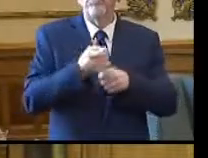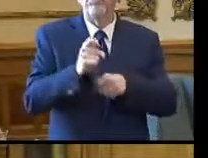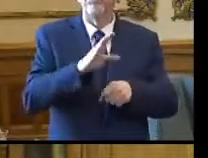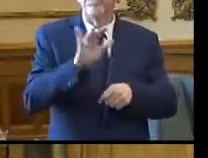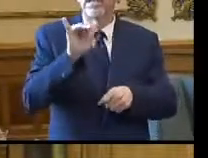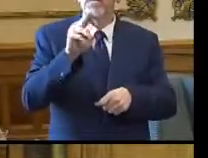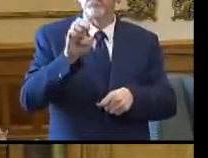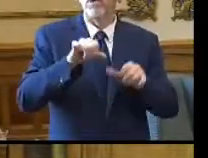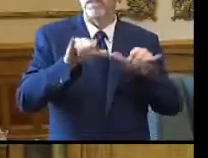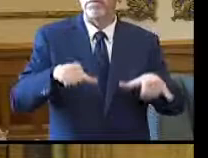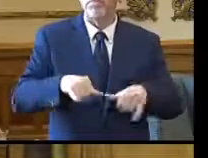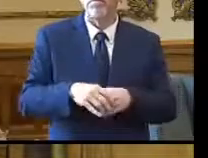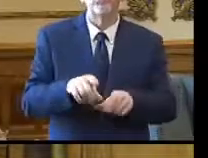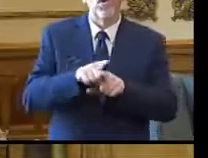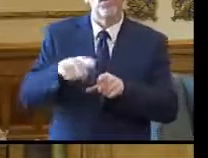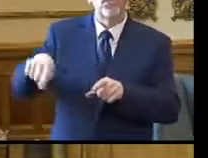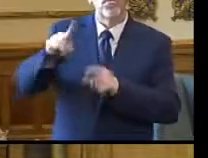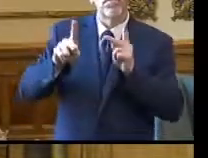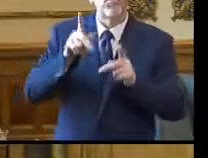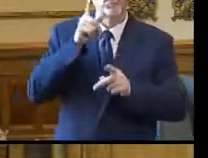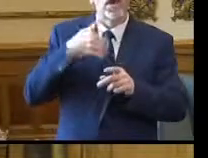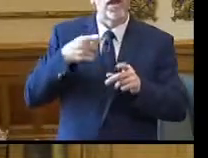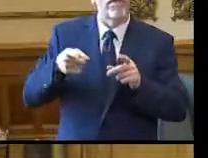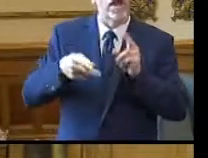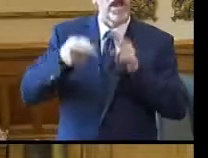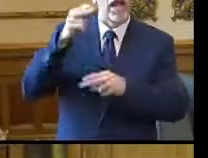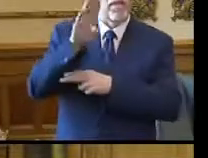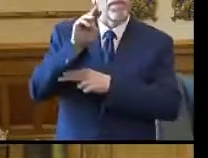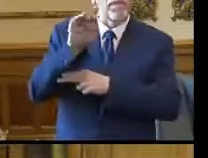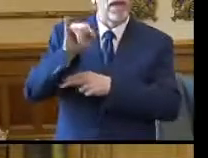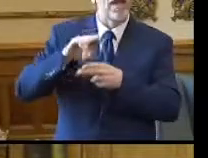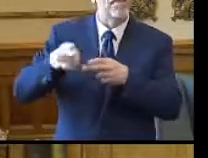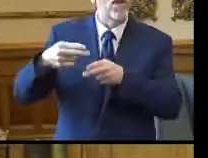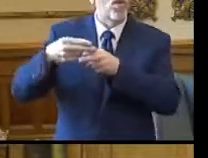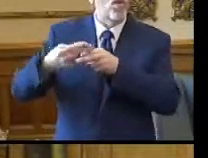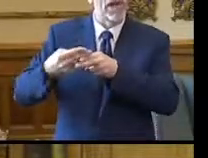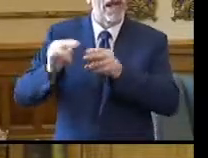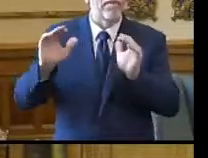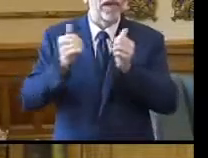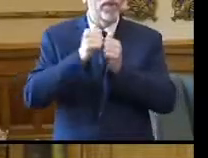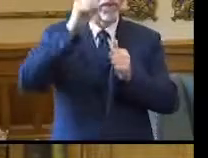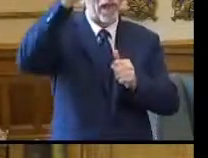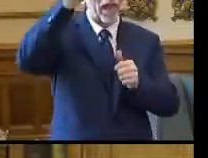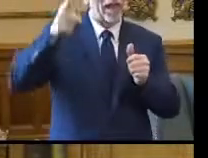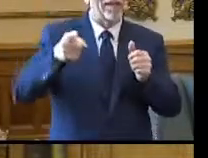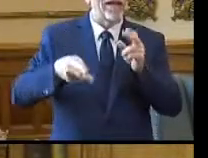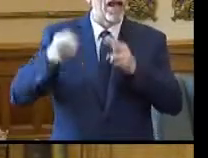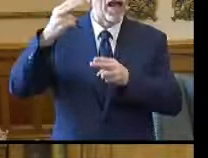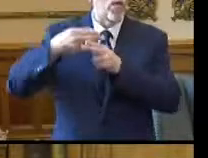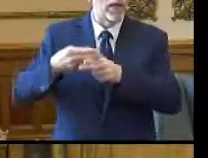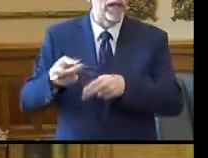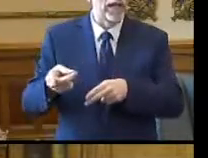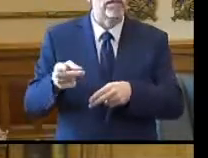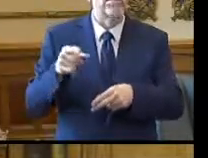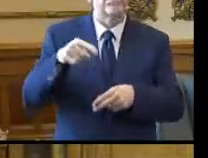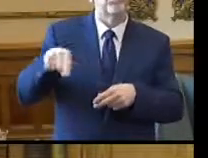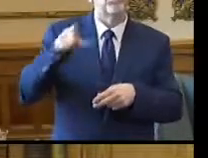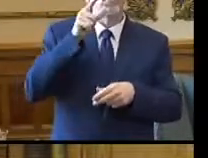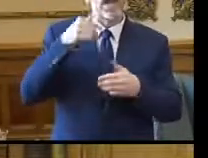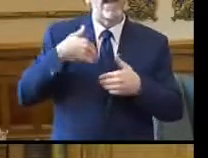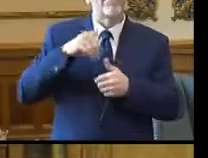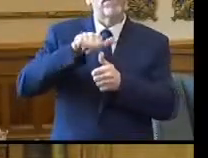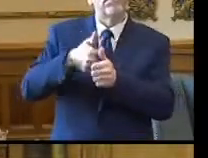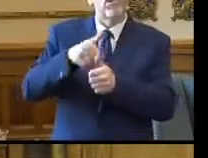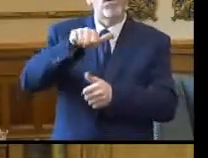also have included individuals that have high BMIs, meaning that their weight compared to their height is very high, and individuals that have underlying